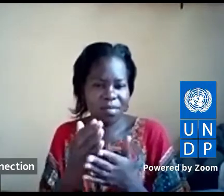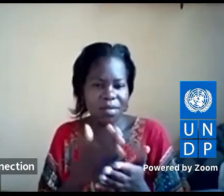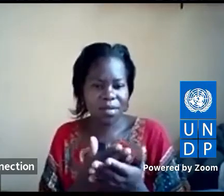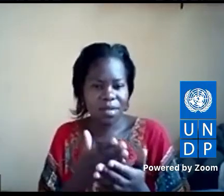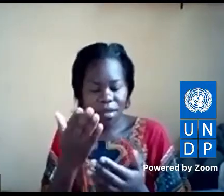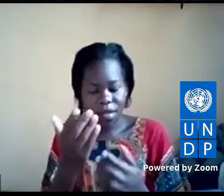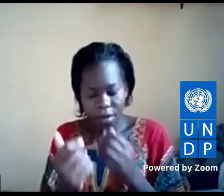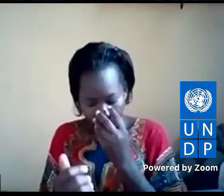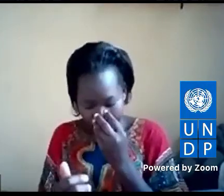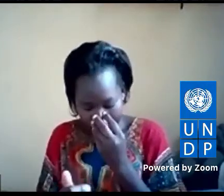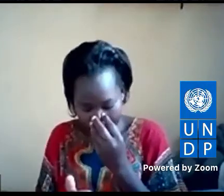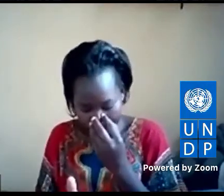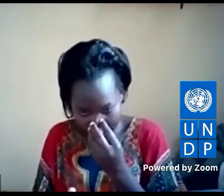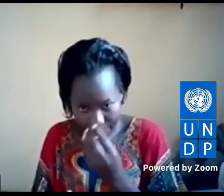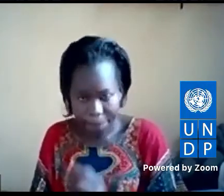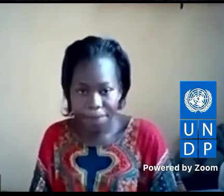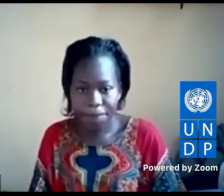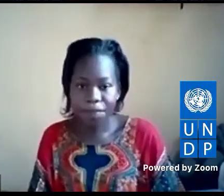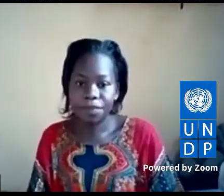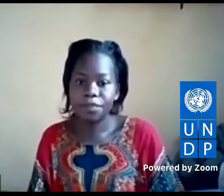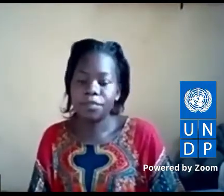This is from Matthias